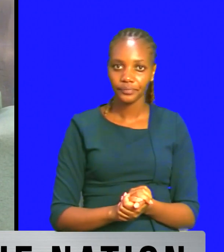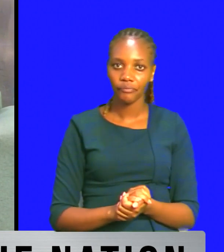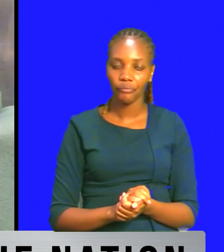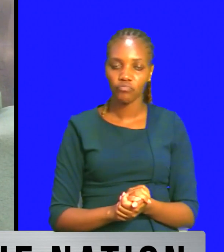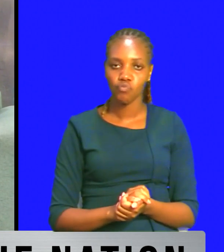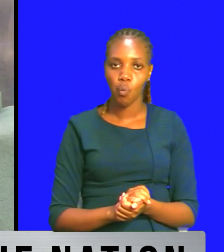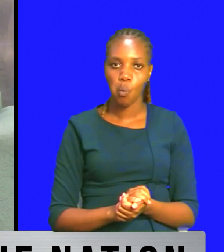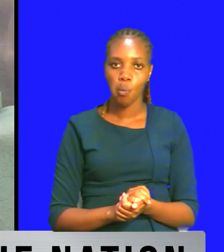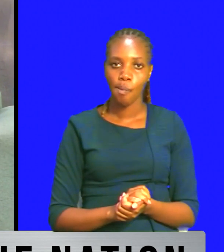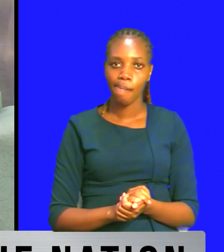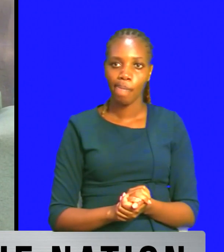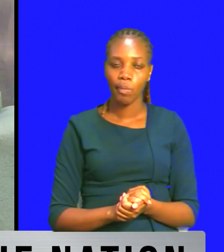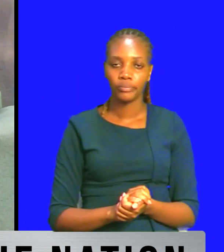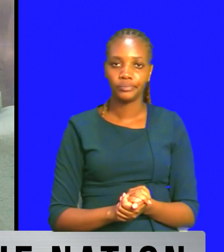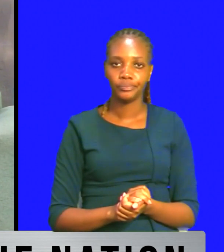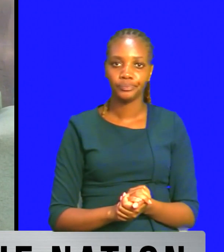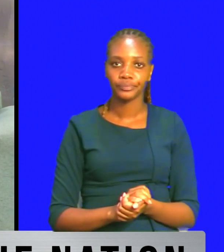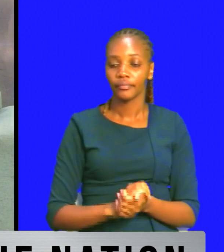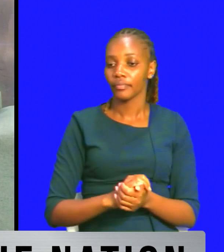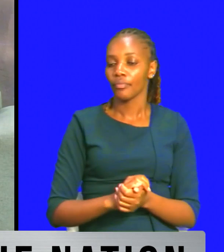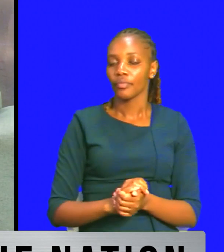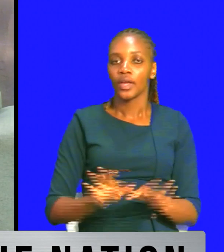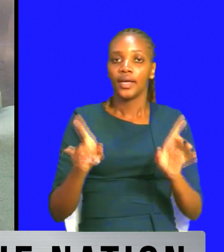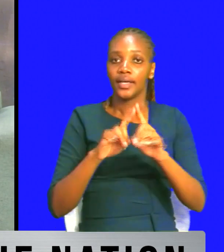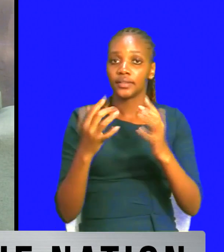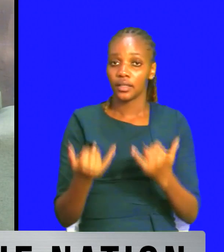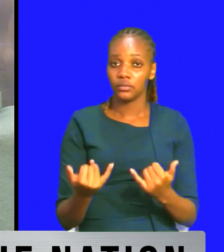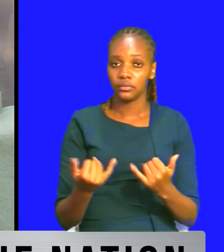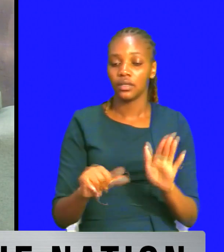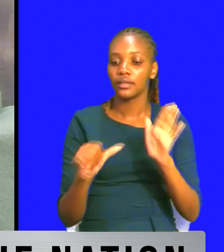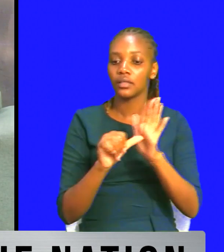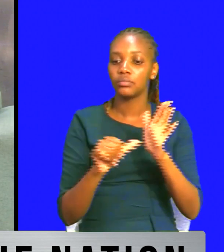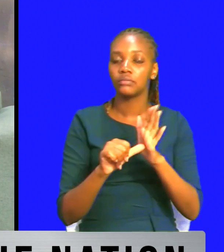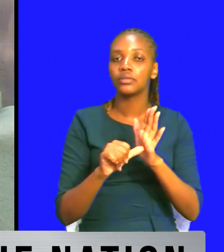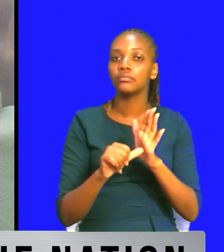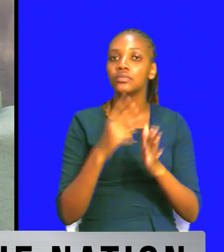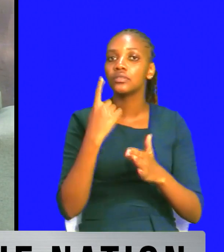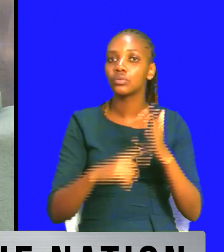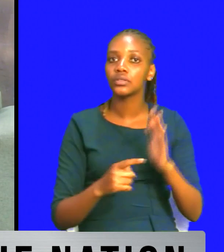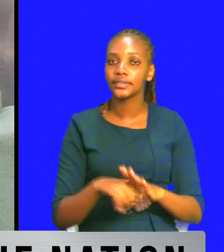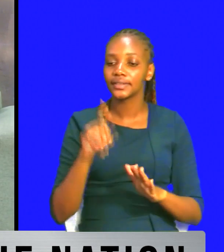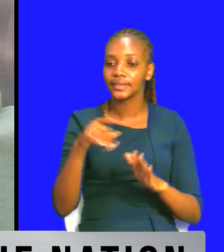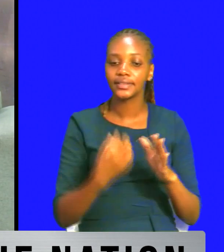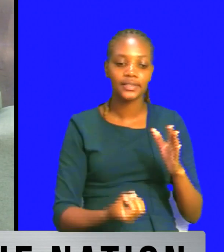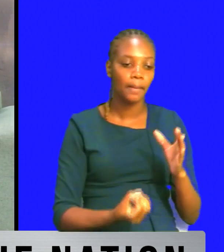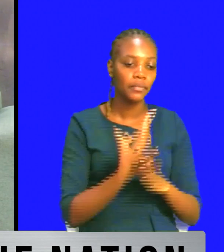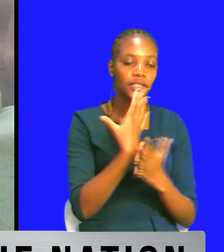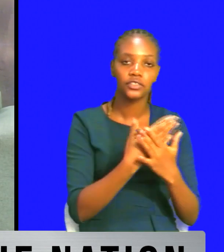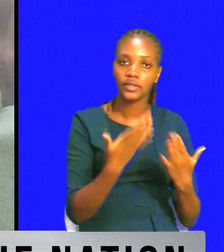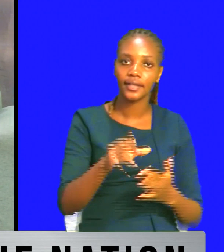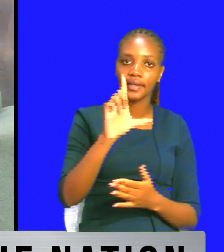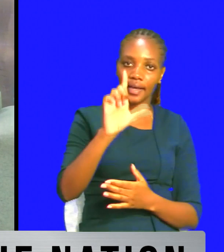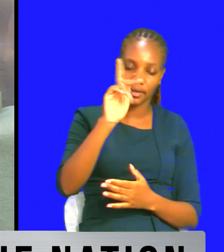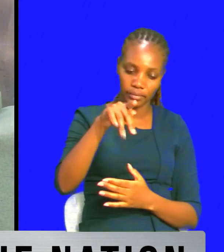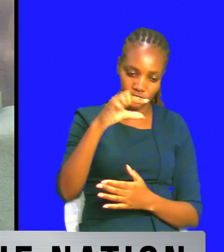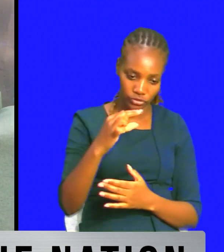rated. A zero rated item. And now the problem is that there's a production line of LPG. So